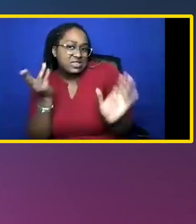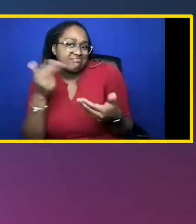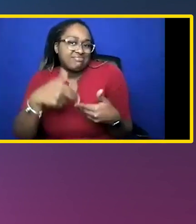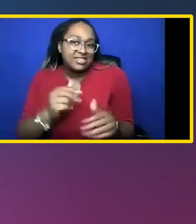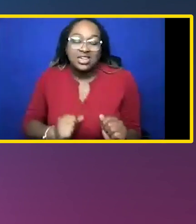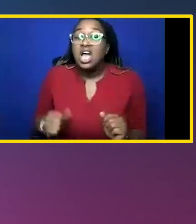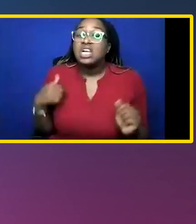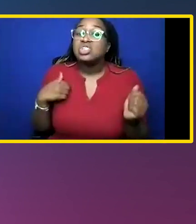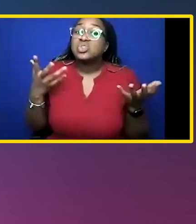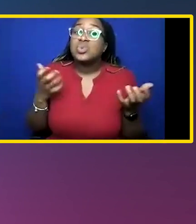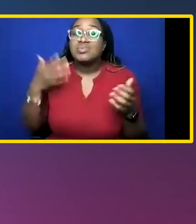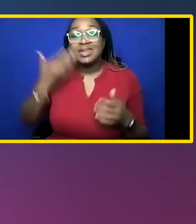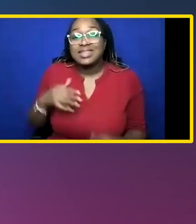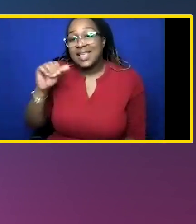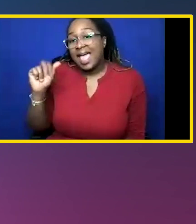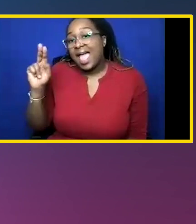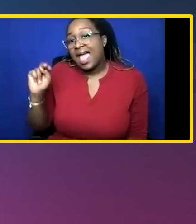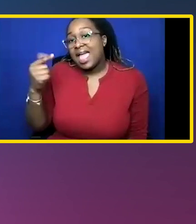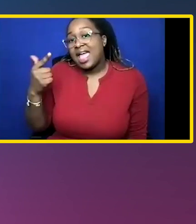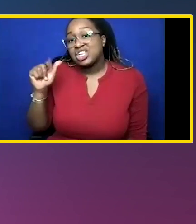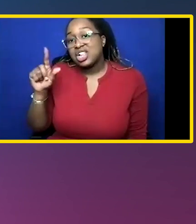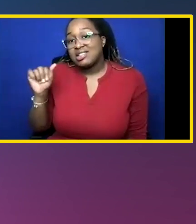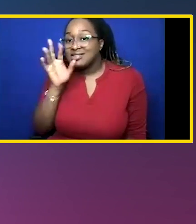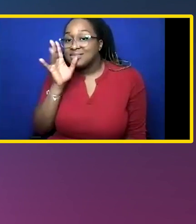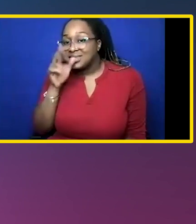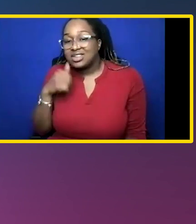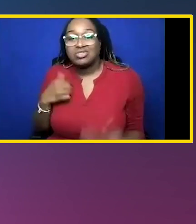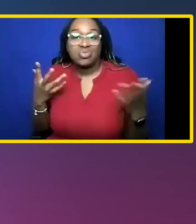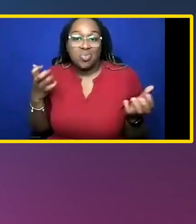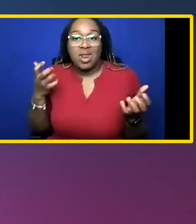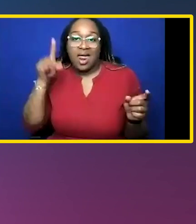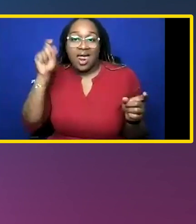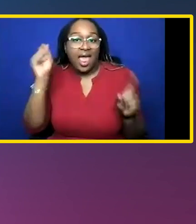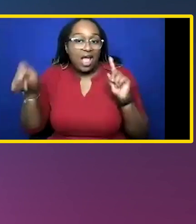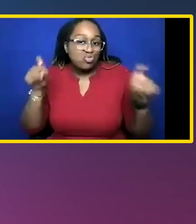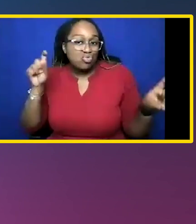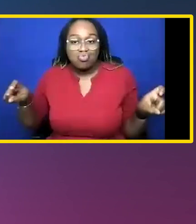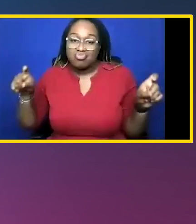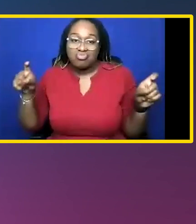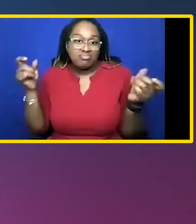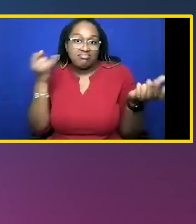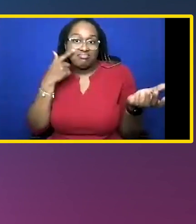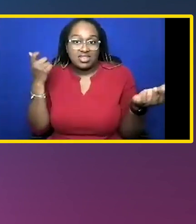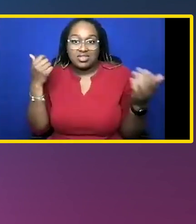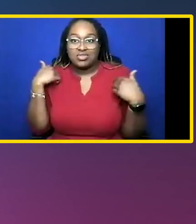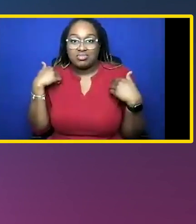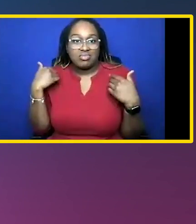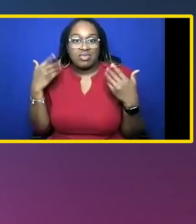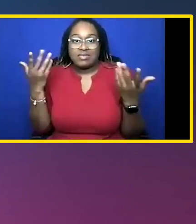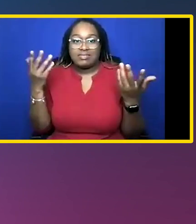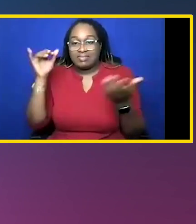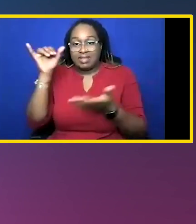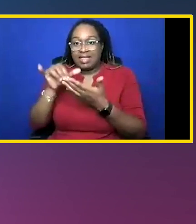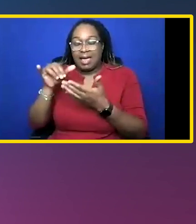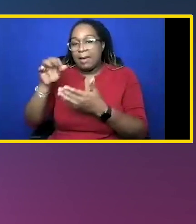I just wanted to, okay, this is Angela speaking, and I just wanted to ask you all a question since we're on this, you know, media